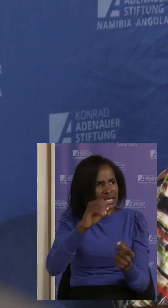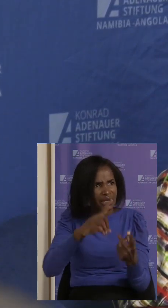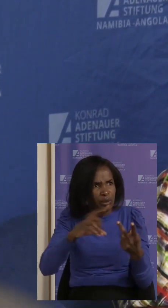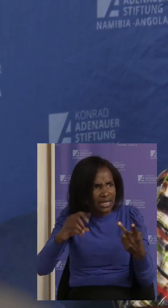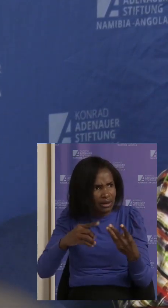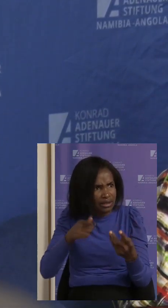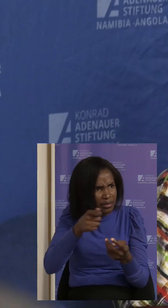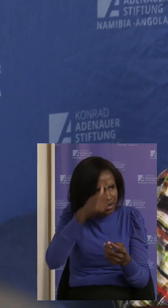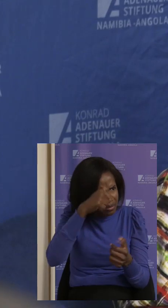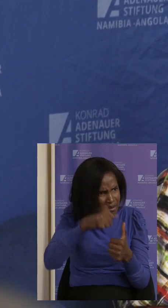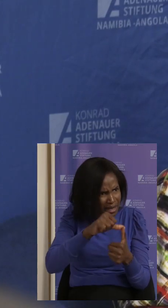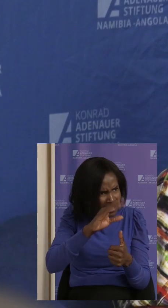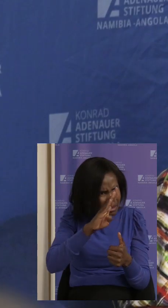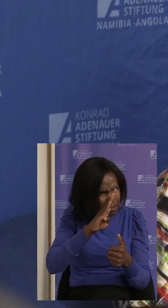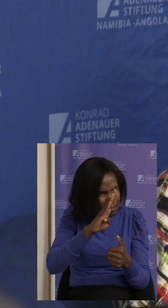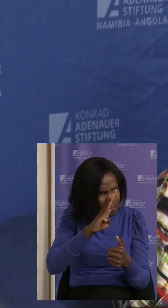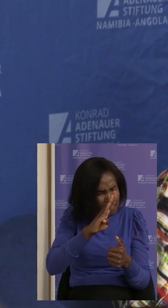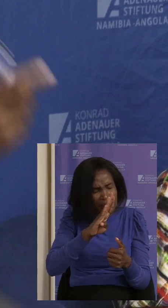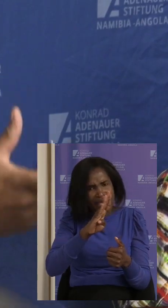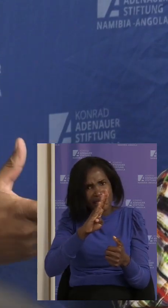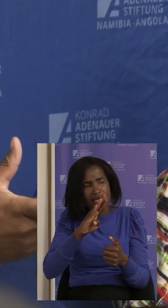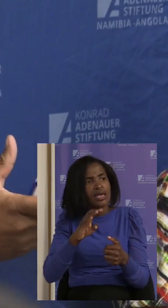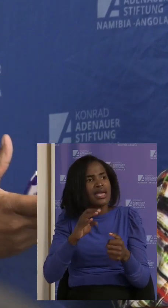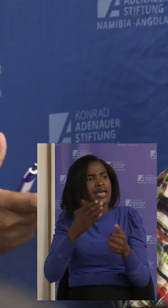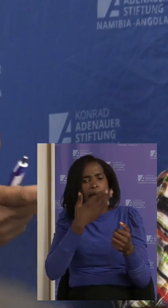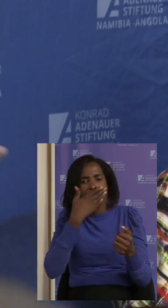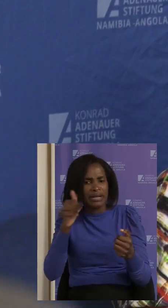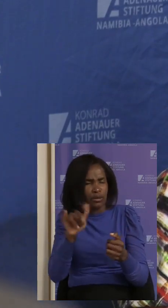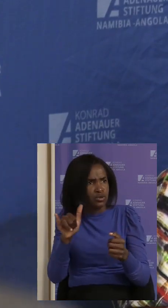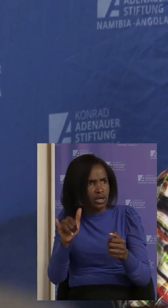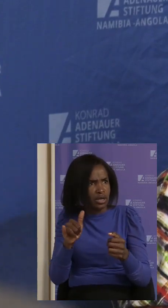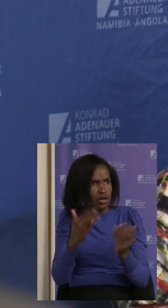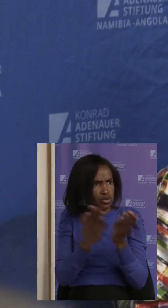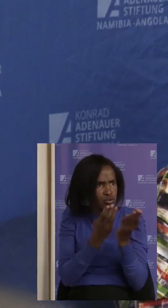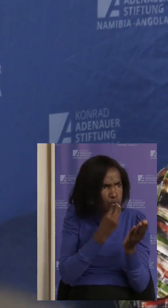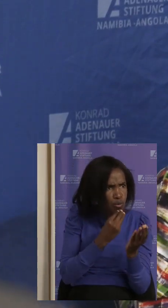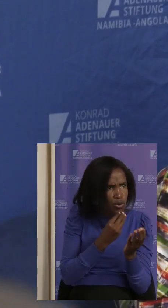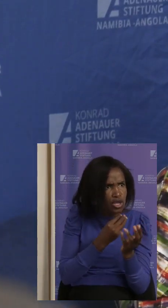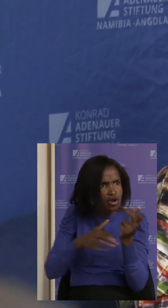one will kill more birds than this